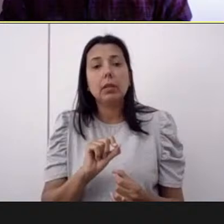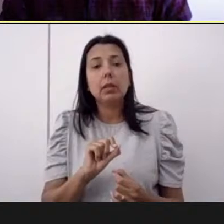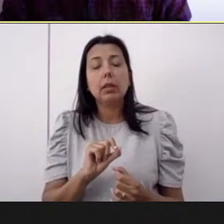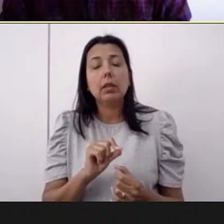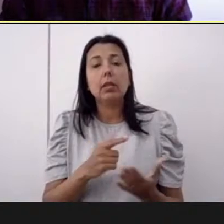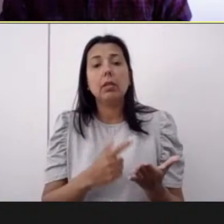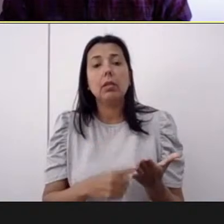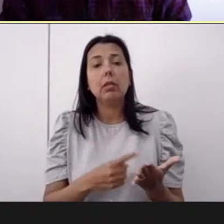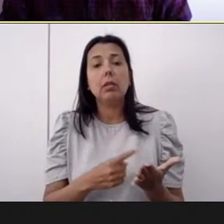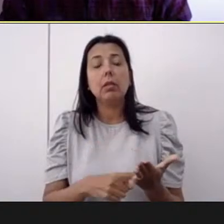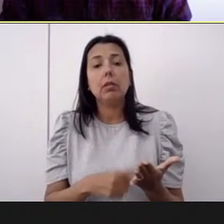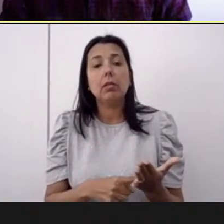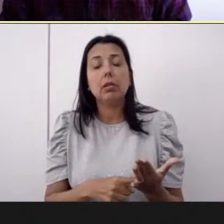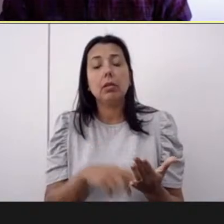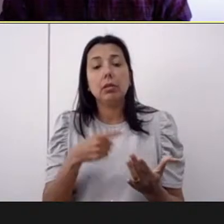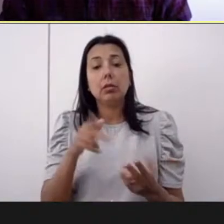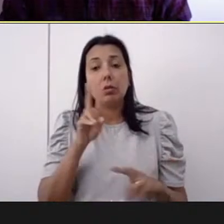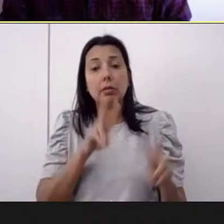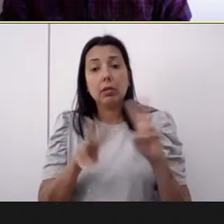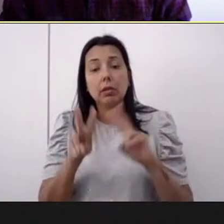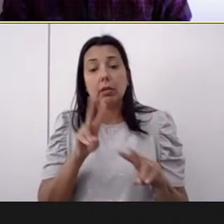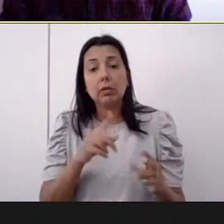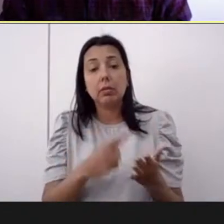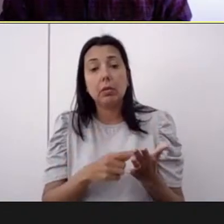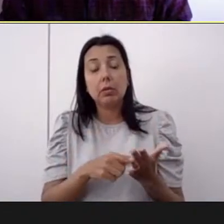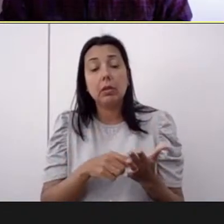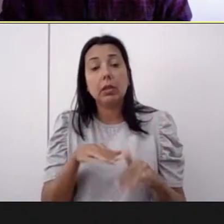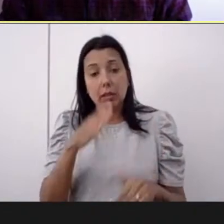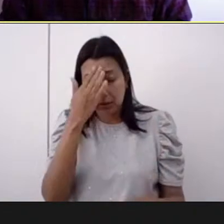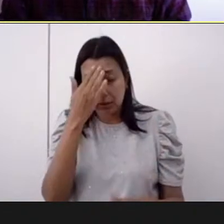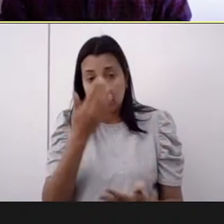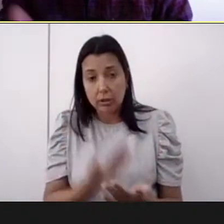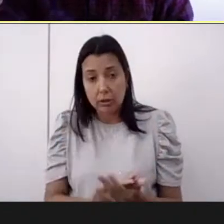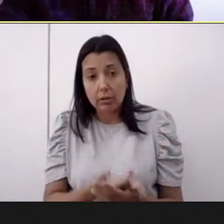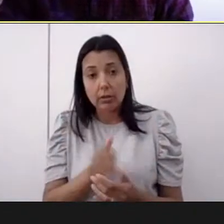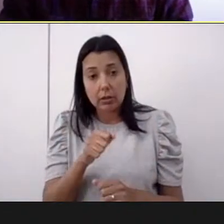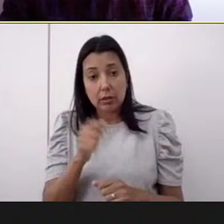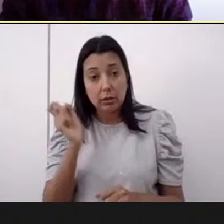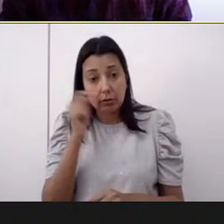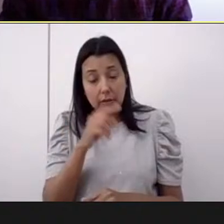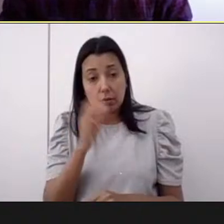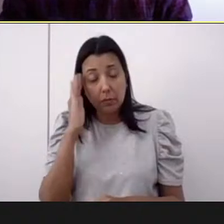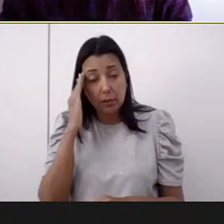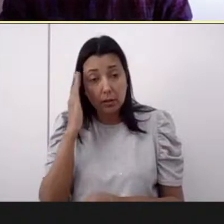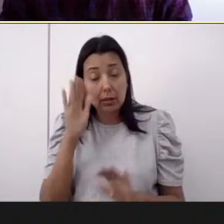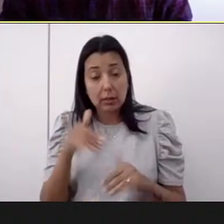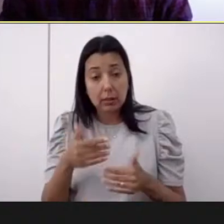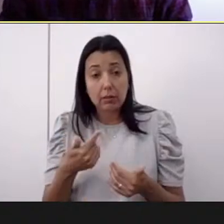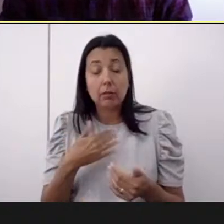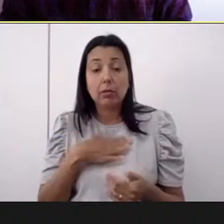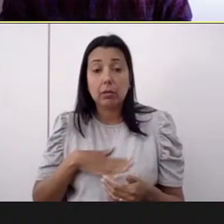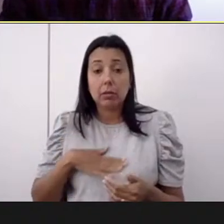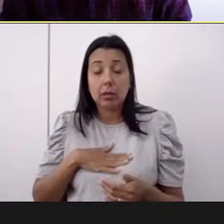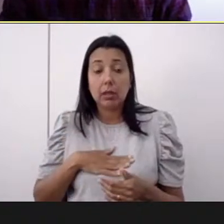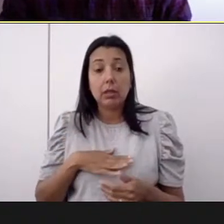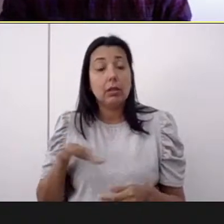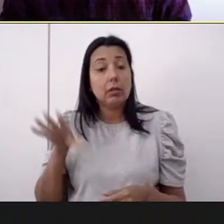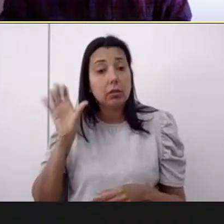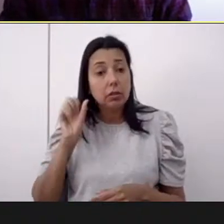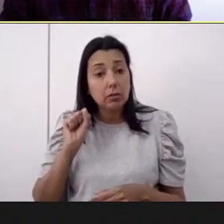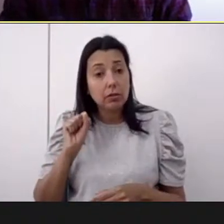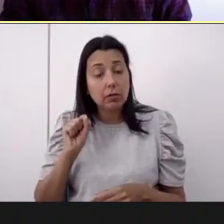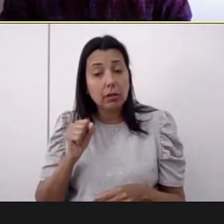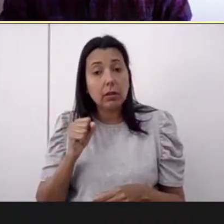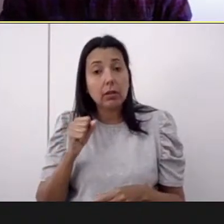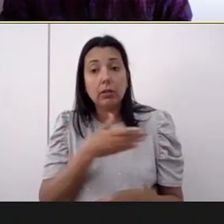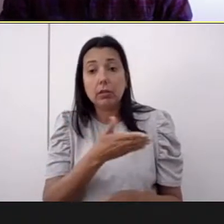is very complex to understand. So I would like to hear you a little bit on this. Maybe